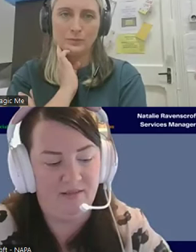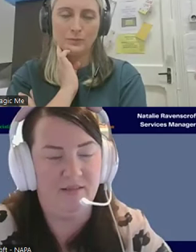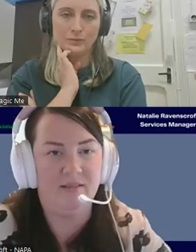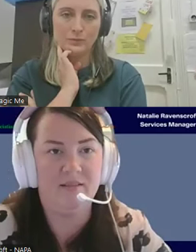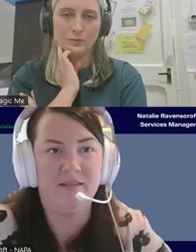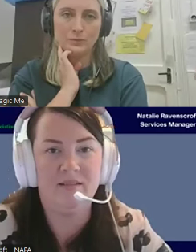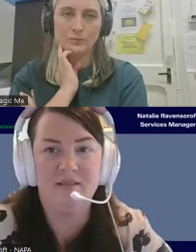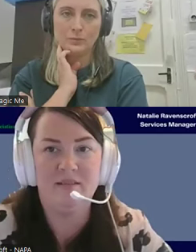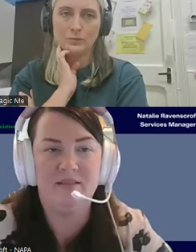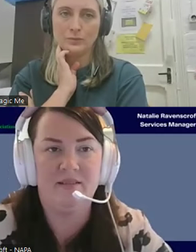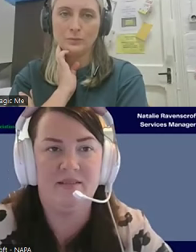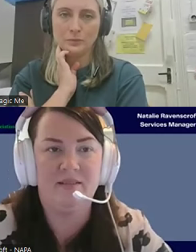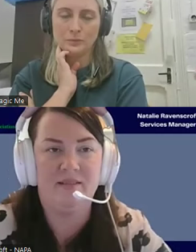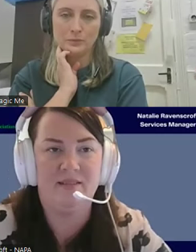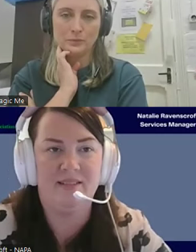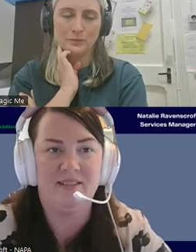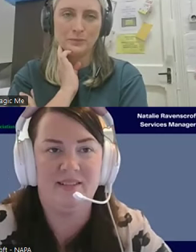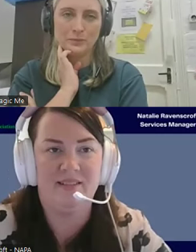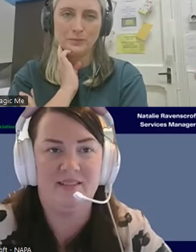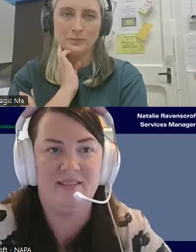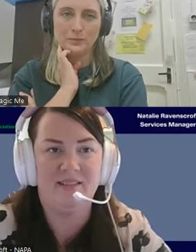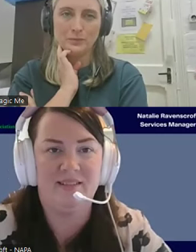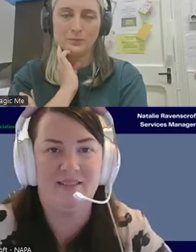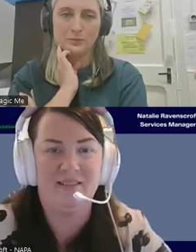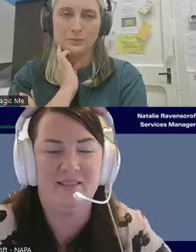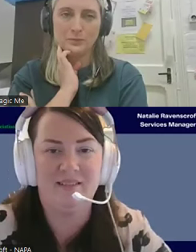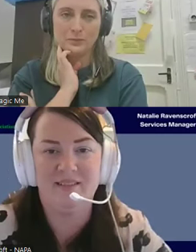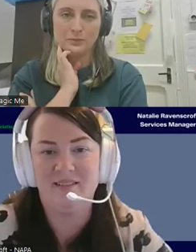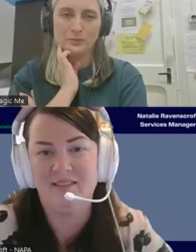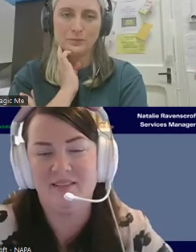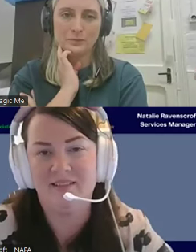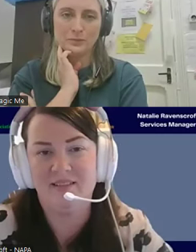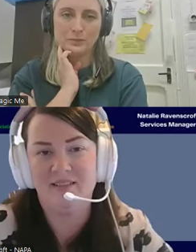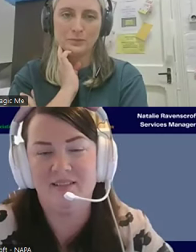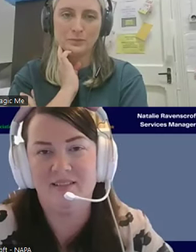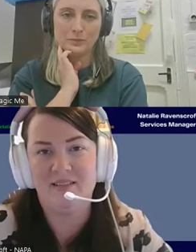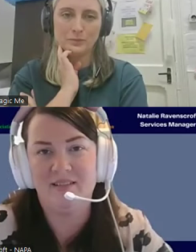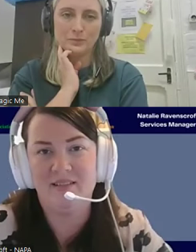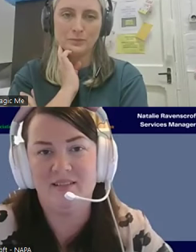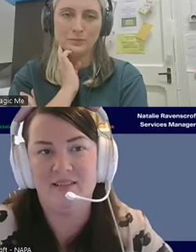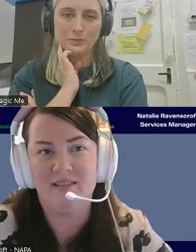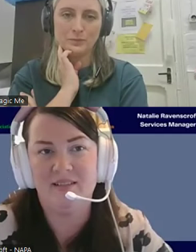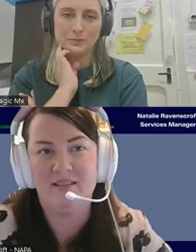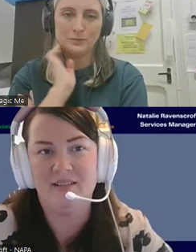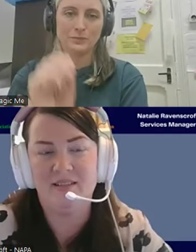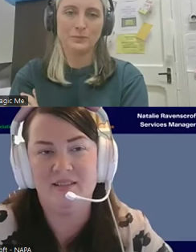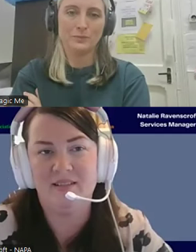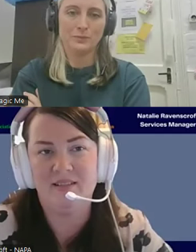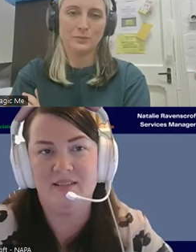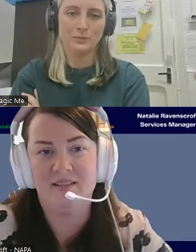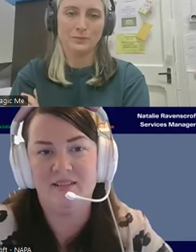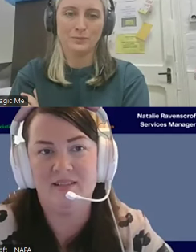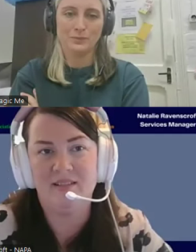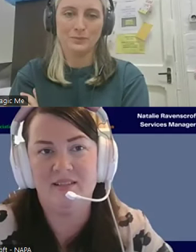And the session's been recorded, so you'll be able to review this afterwards or share it on to contacts after the session, which should be by